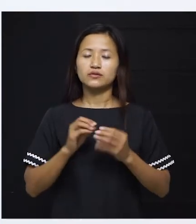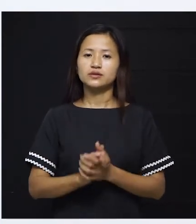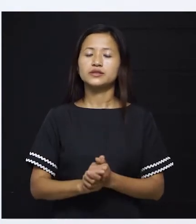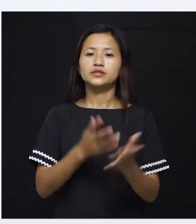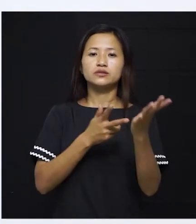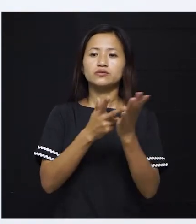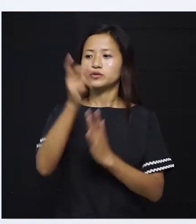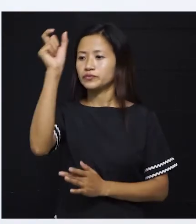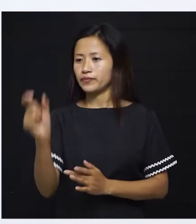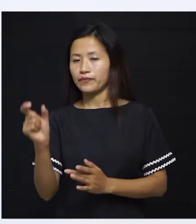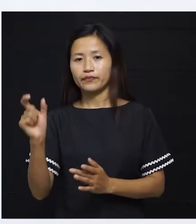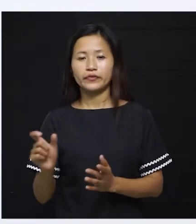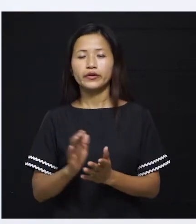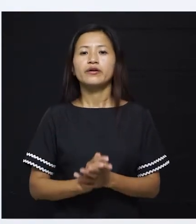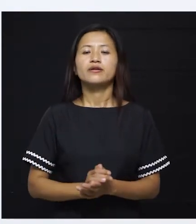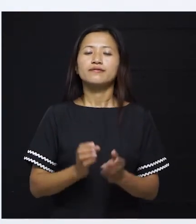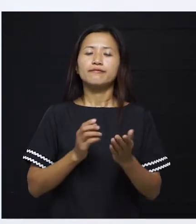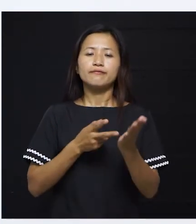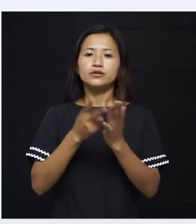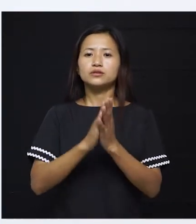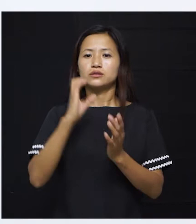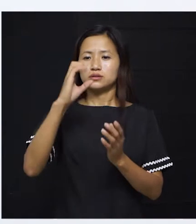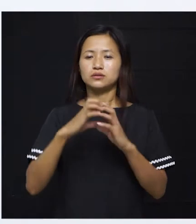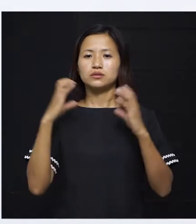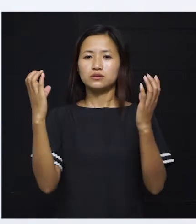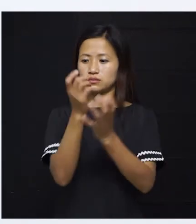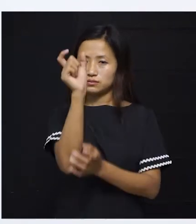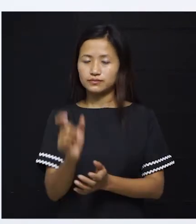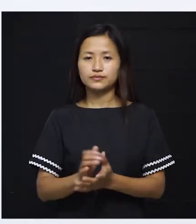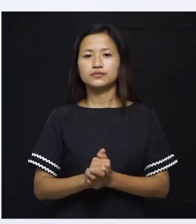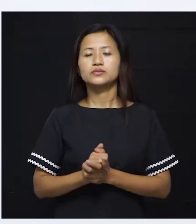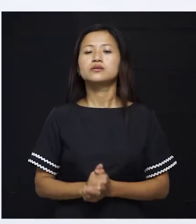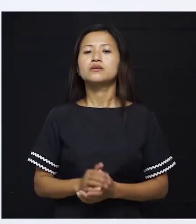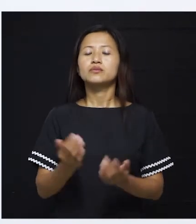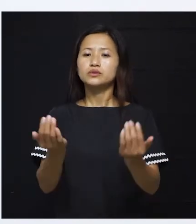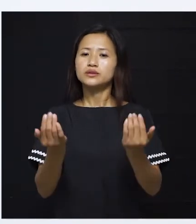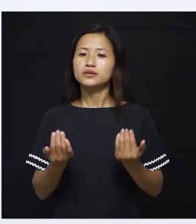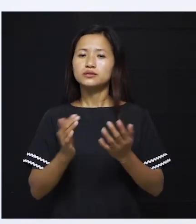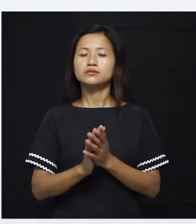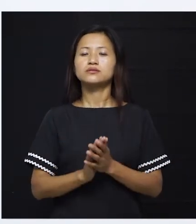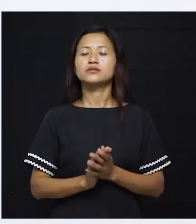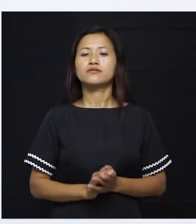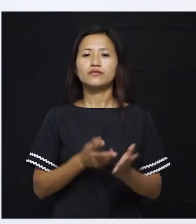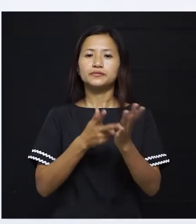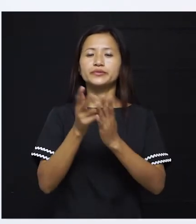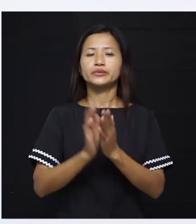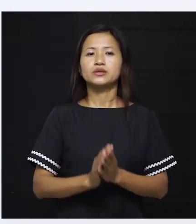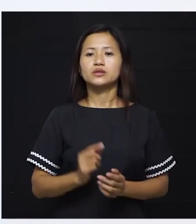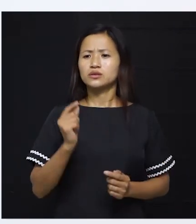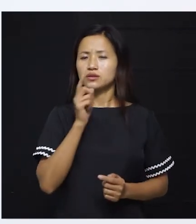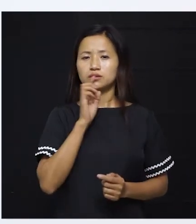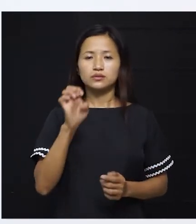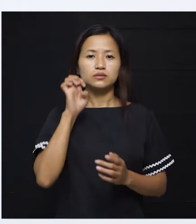villagers. So this village council, they used to take the responsibility of protecting the villagers. So he used to